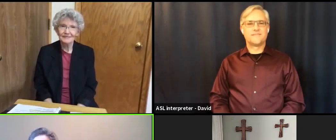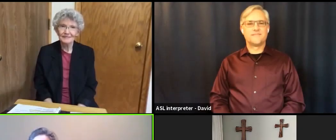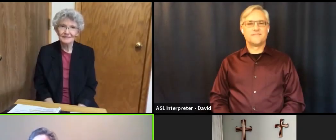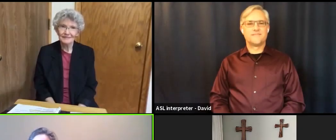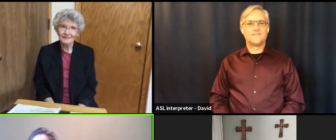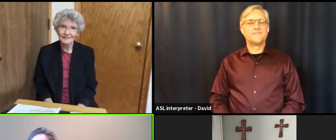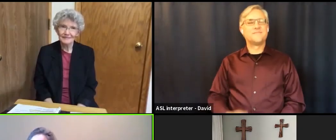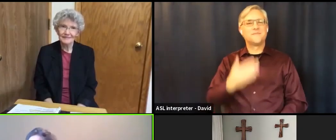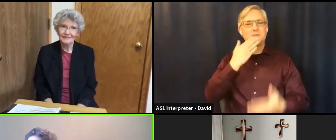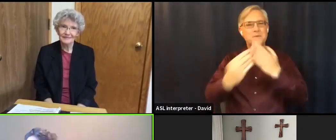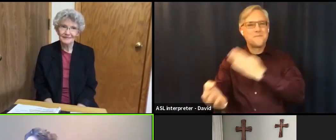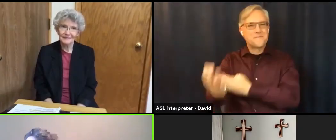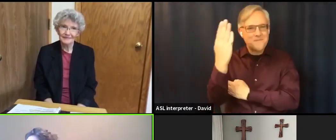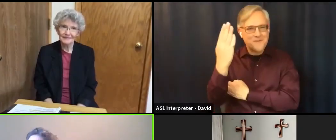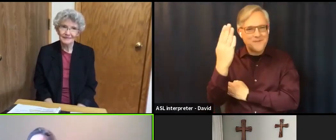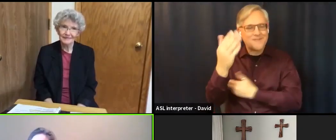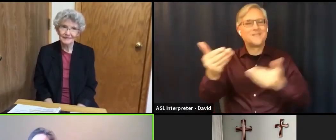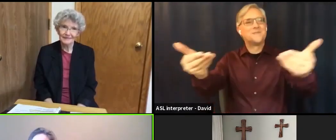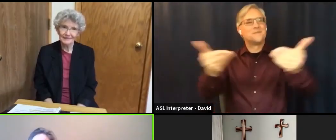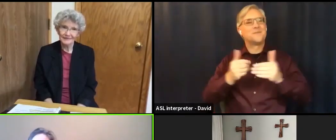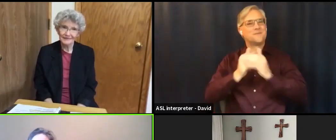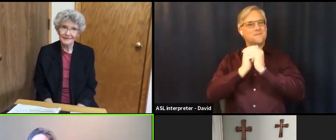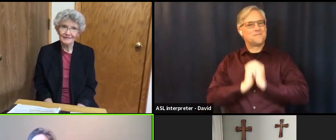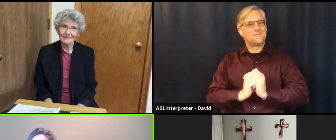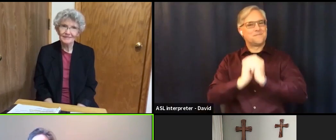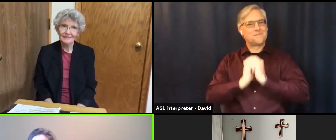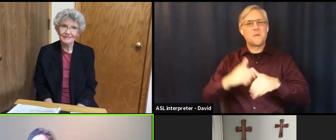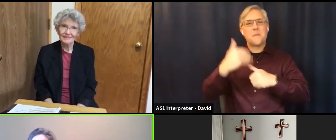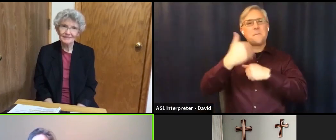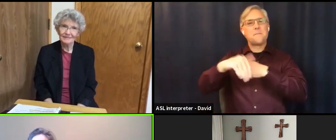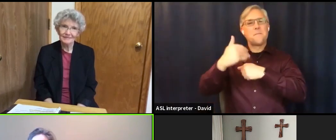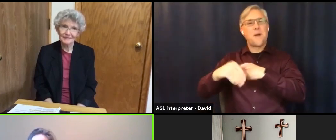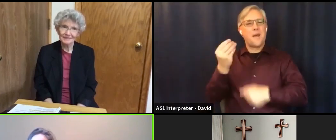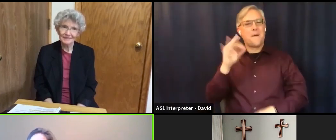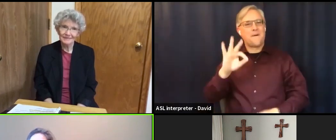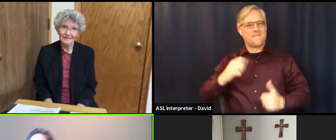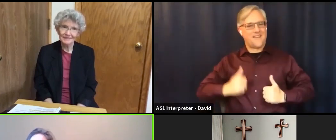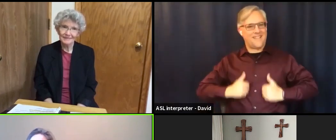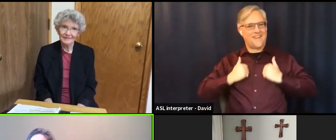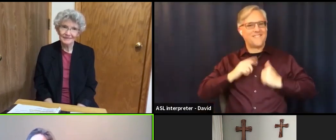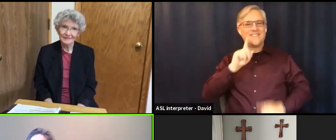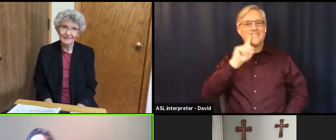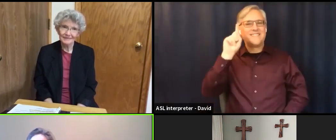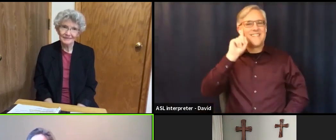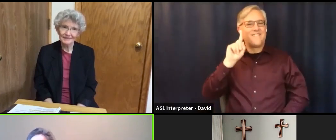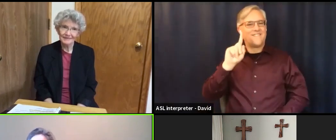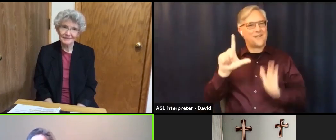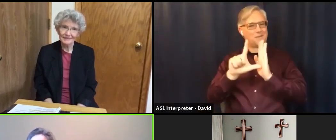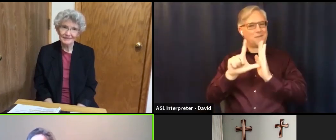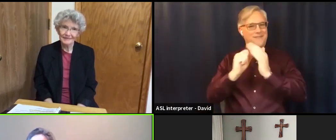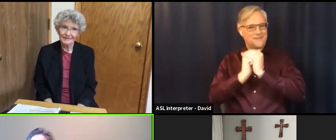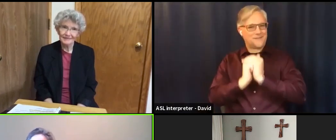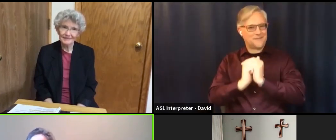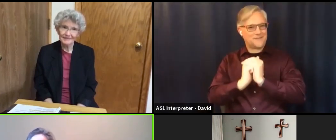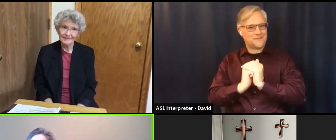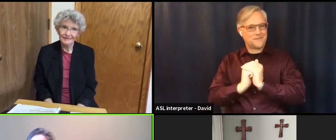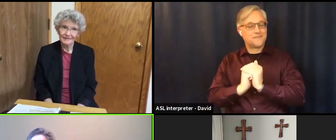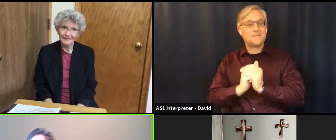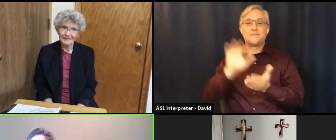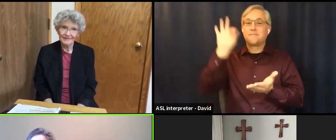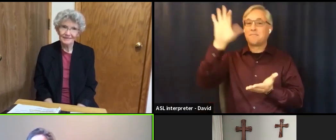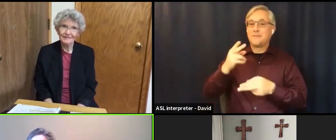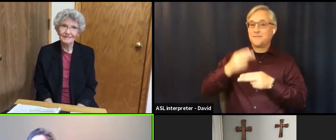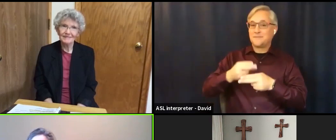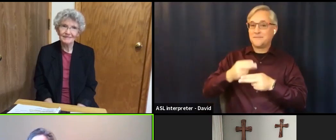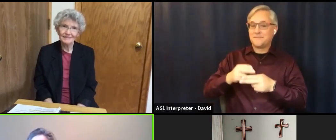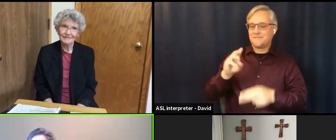Good morning and welcome to worship at Bread of Life Deaf Lutheran Church. My name is Michelle Lewis and I am the